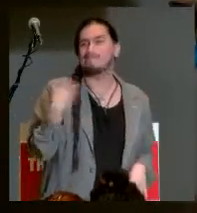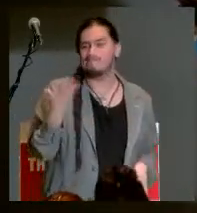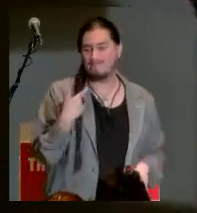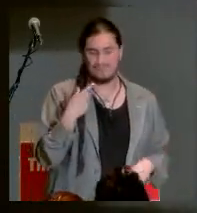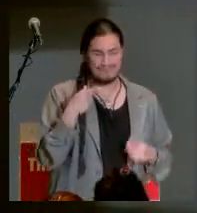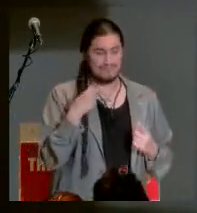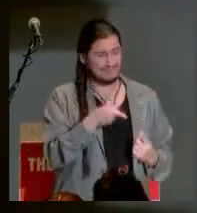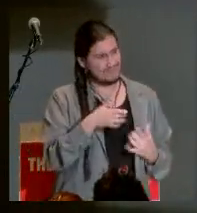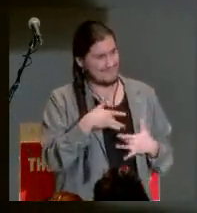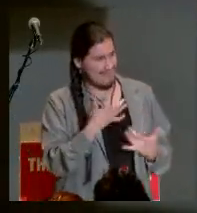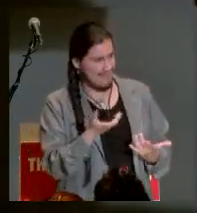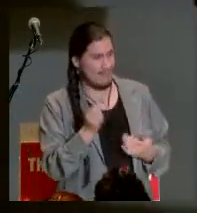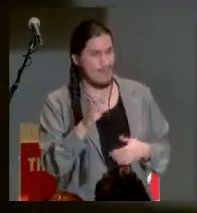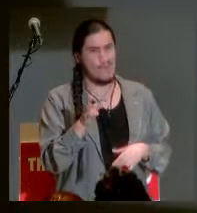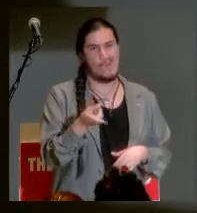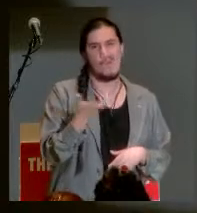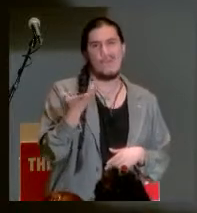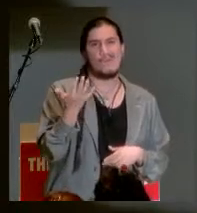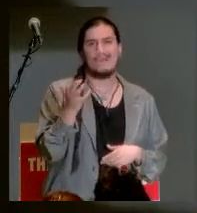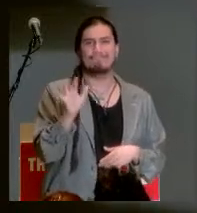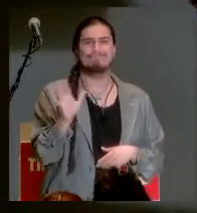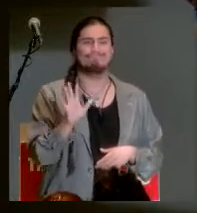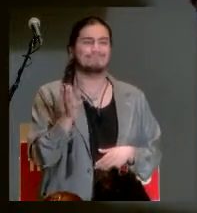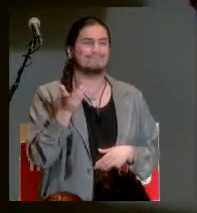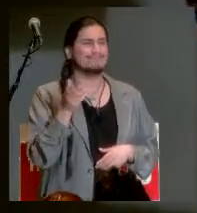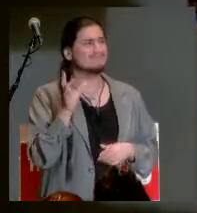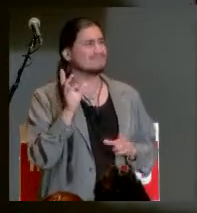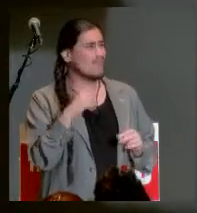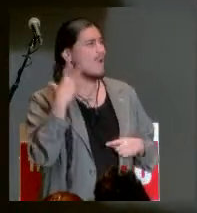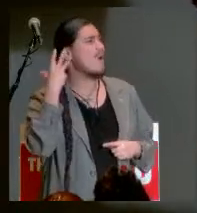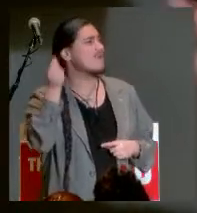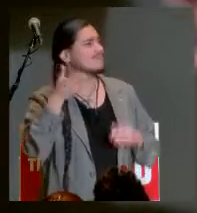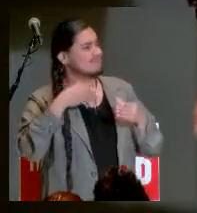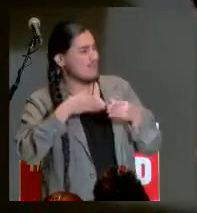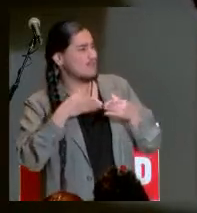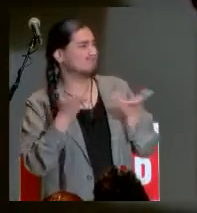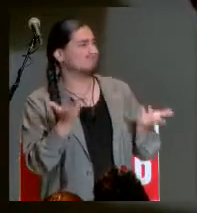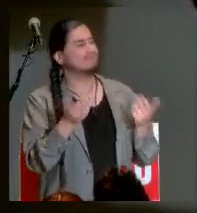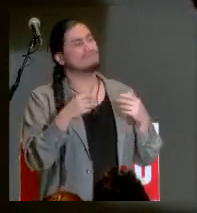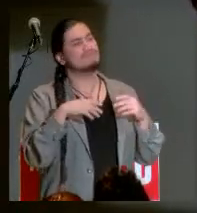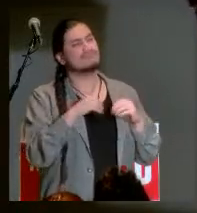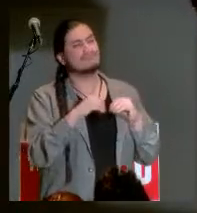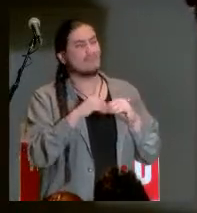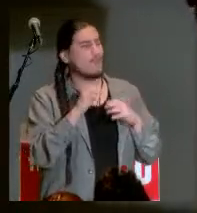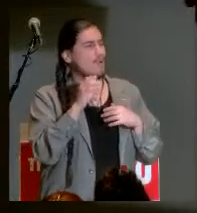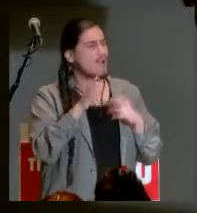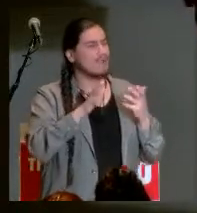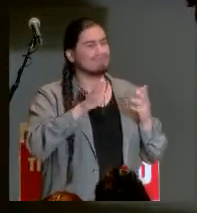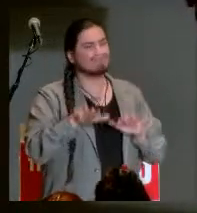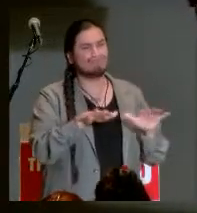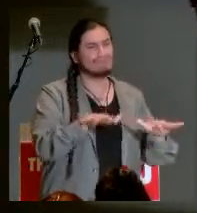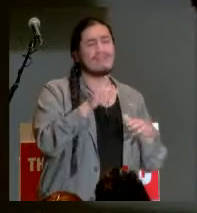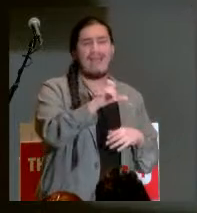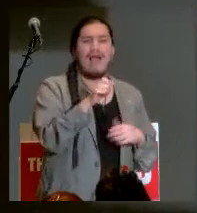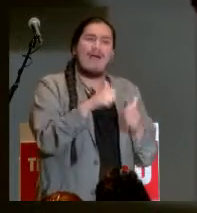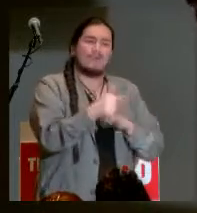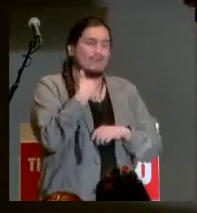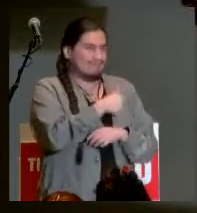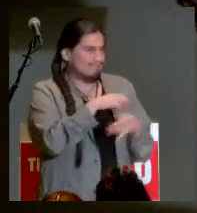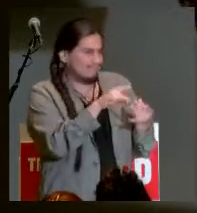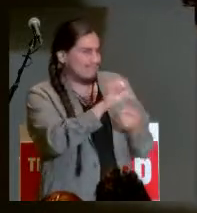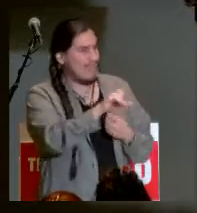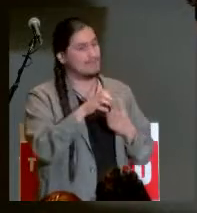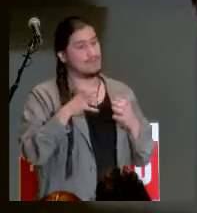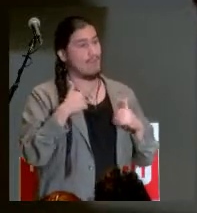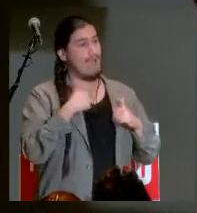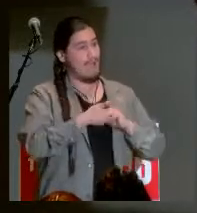you piddling? Or, no, I'm going around the corner, right down there, you know? So that's how we grew up. Like that, so a lot of that